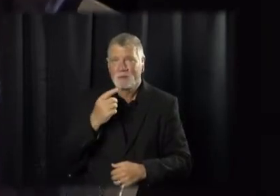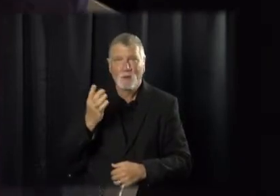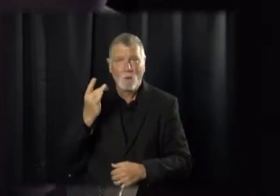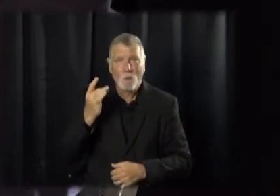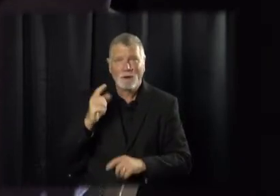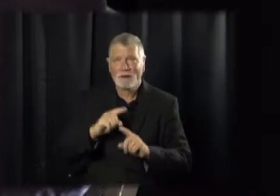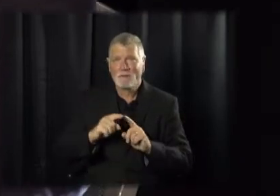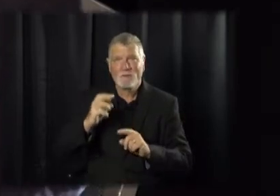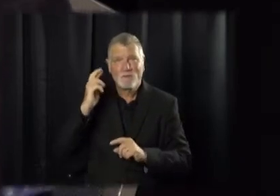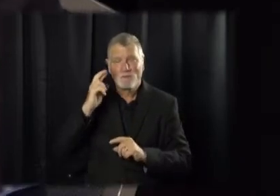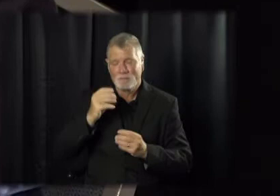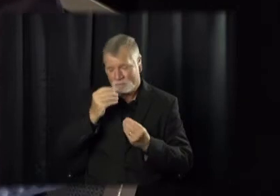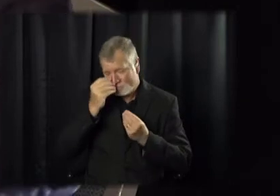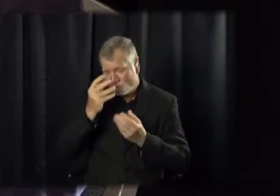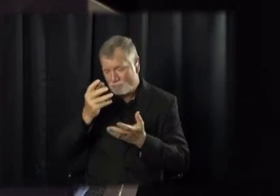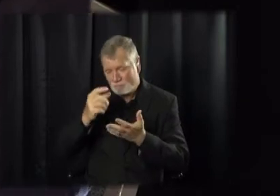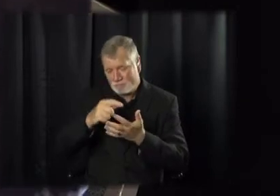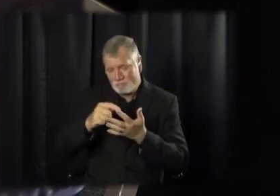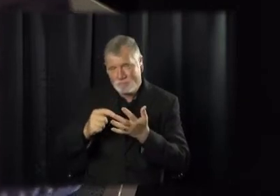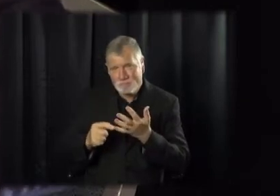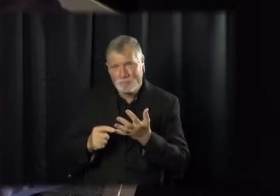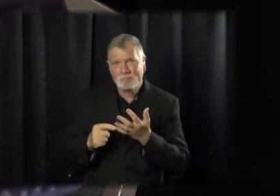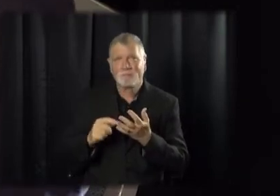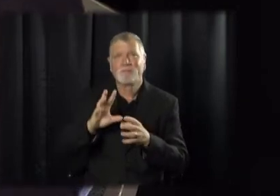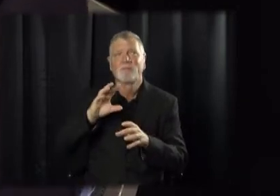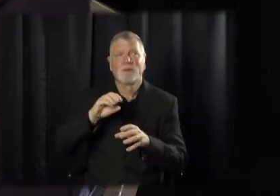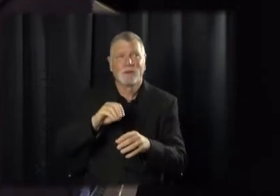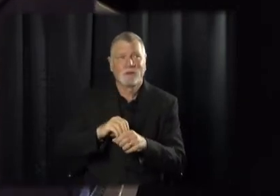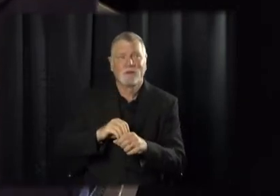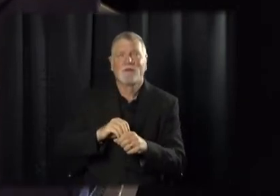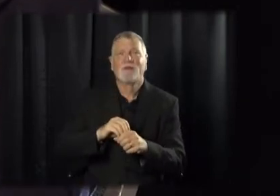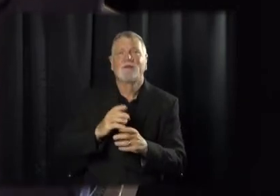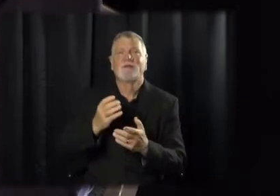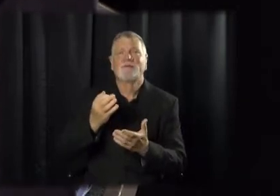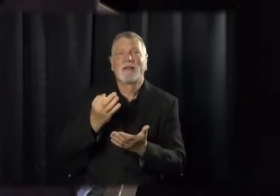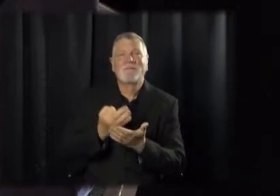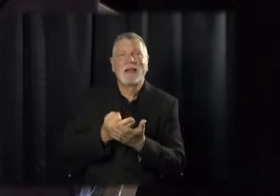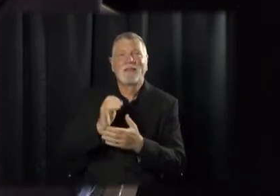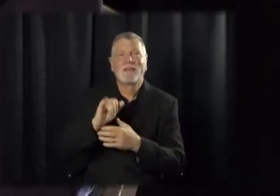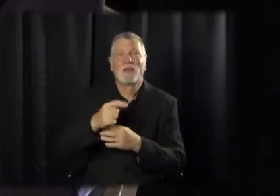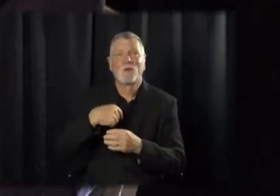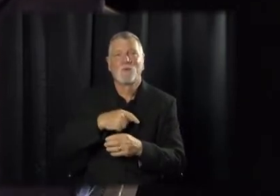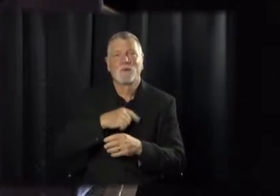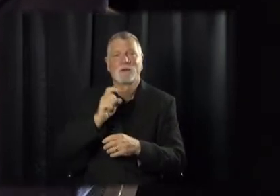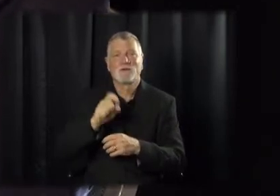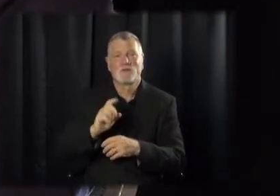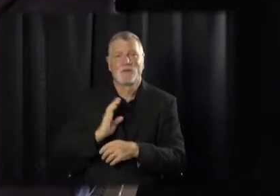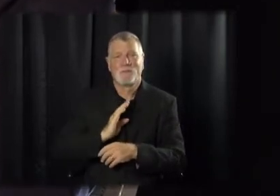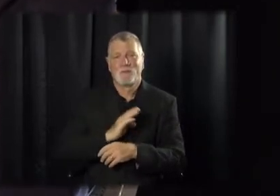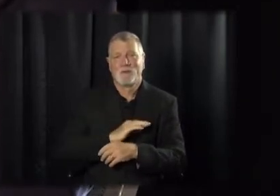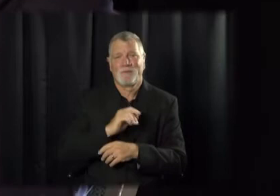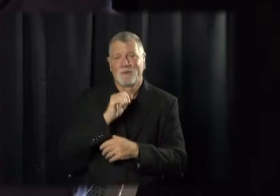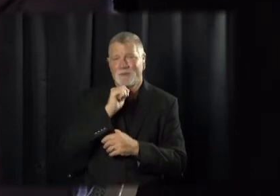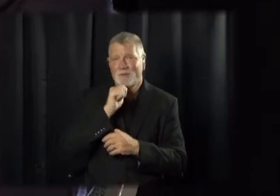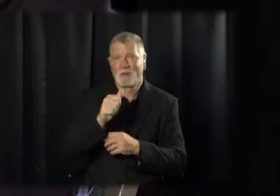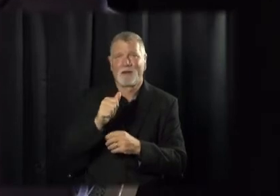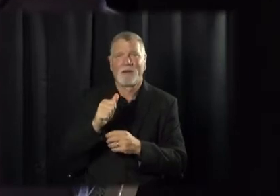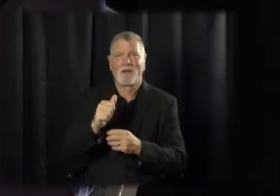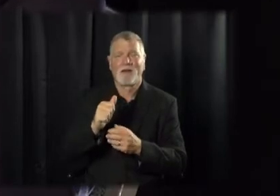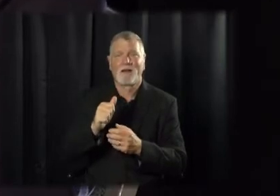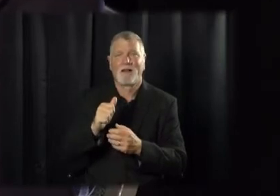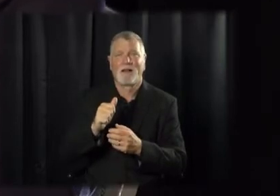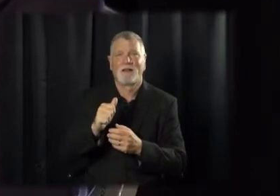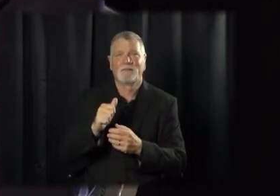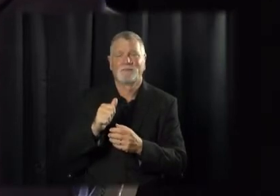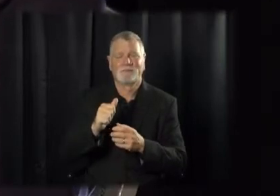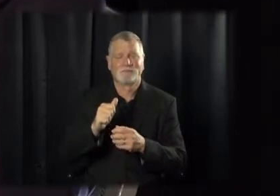the reasons she gave us, including the fact that the board shouldn't be counting on